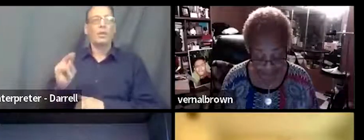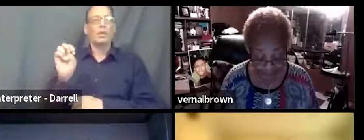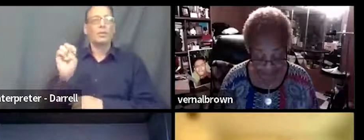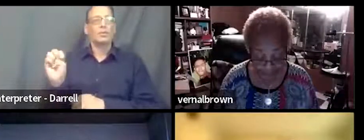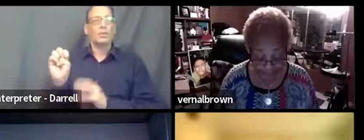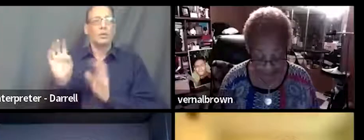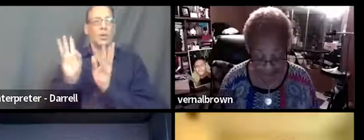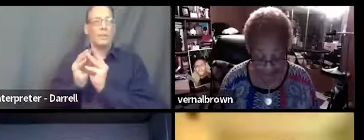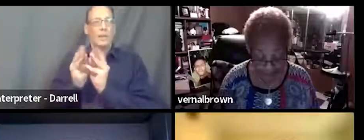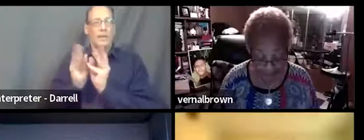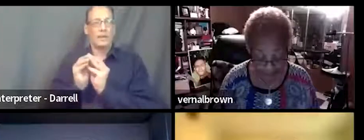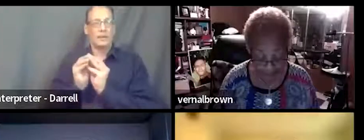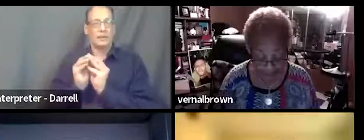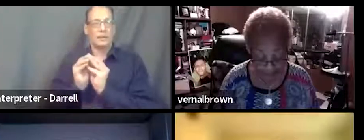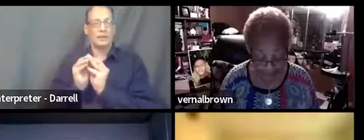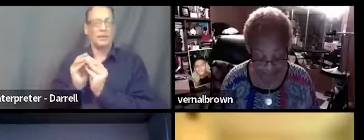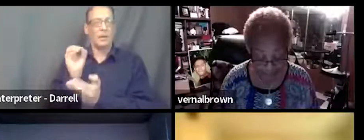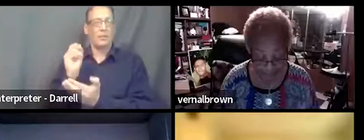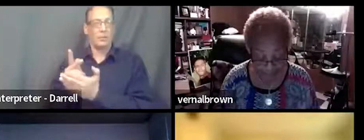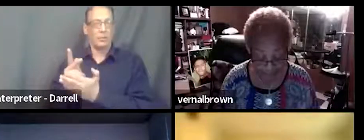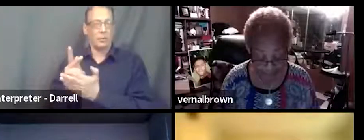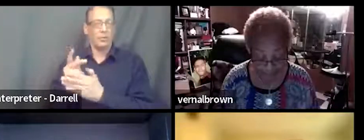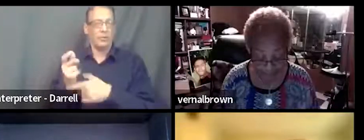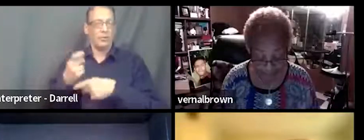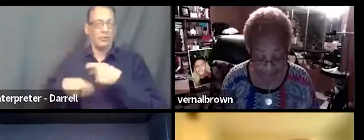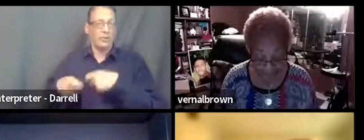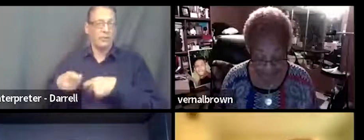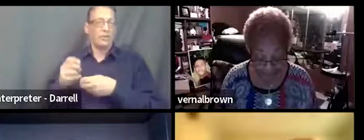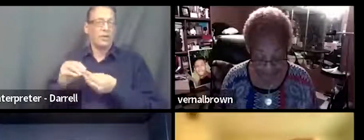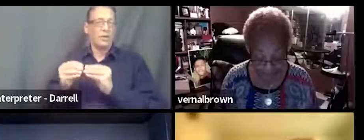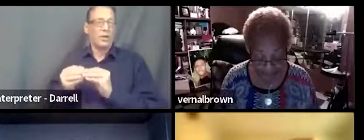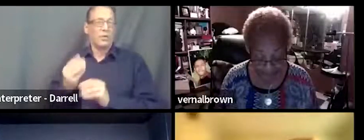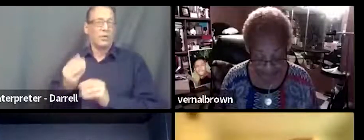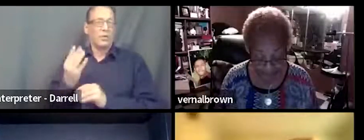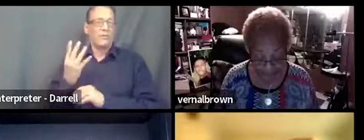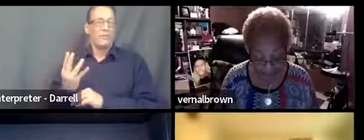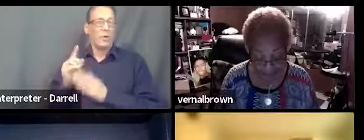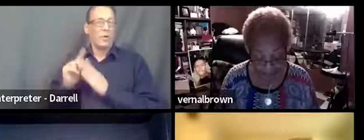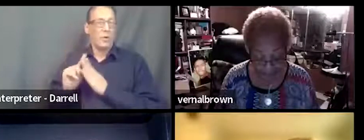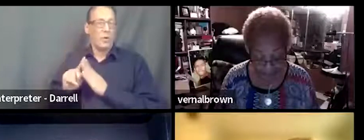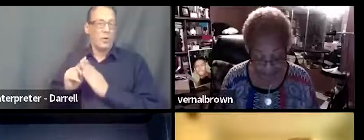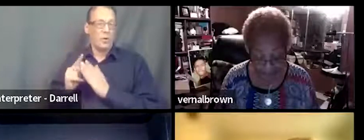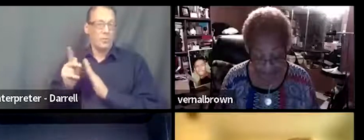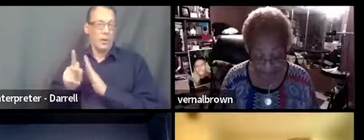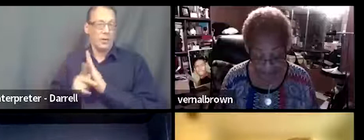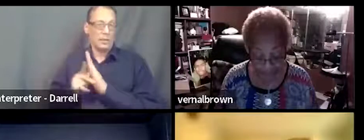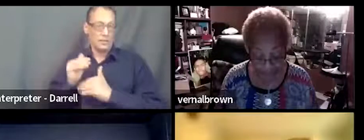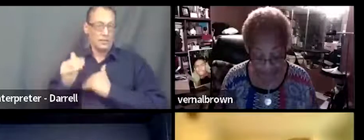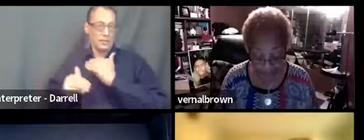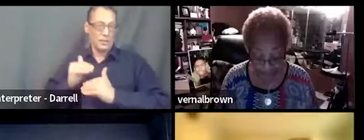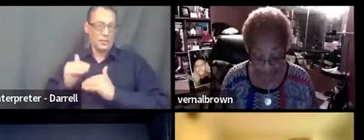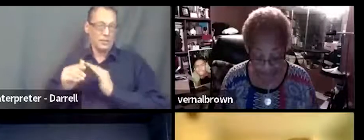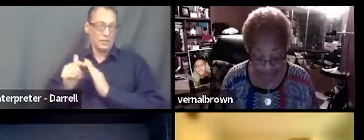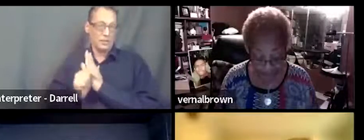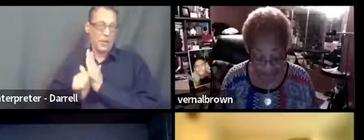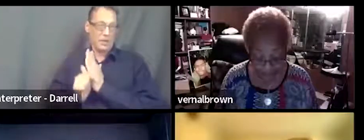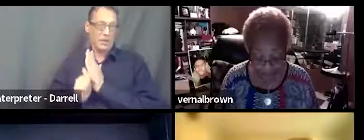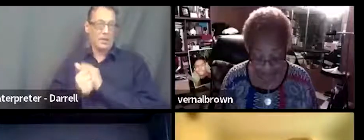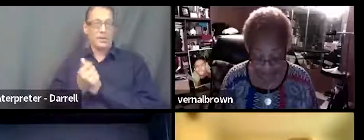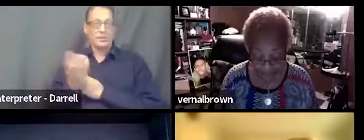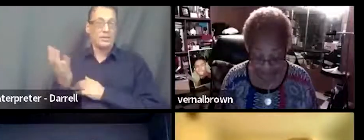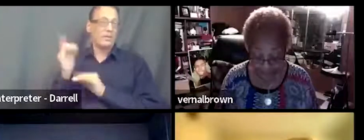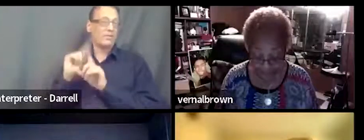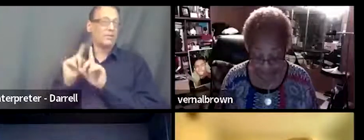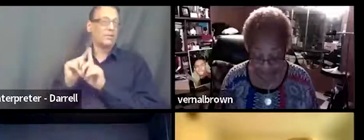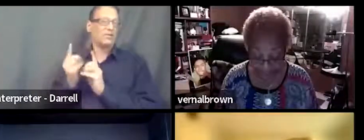committee meeting, the committee also approved revision 4 to the internal audit policies and procedures manual, and several informational items were presented